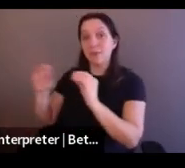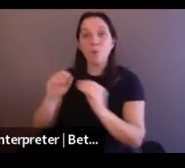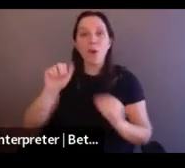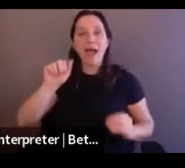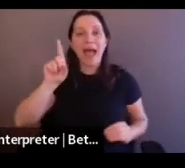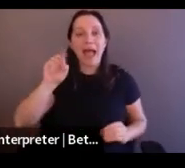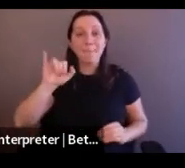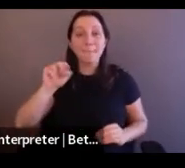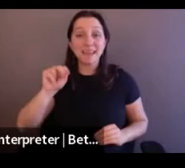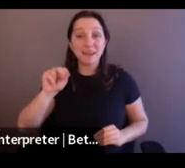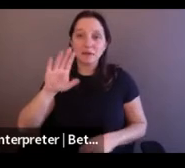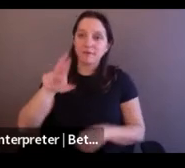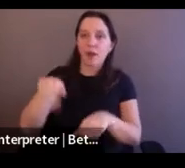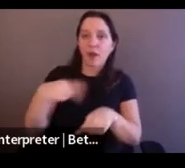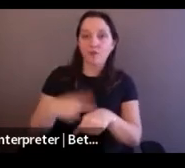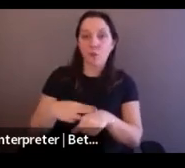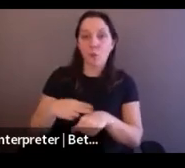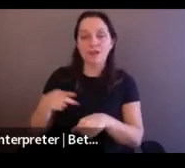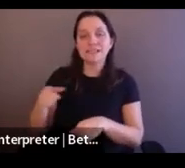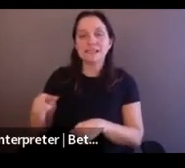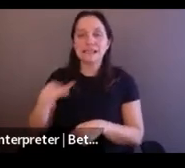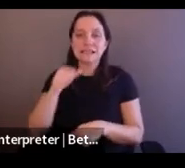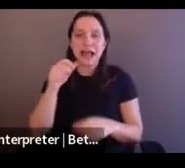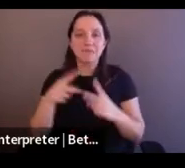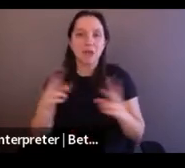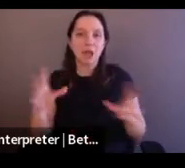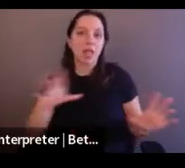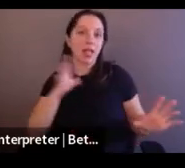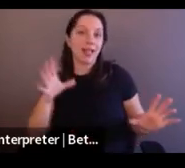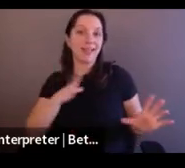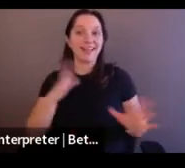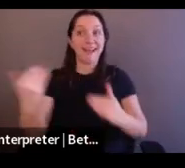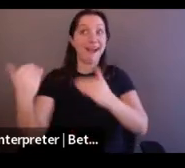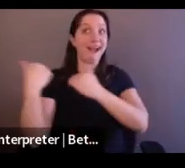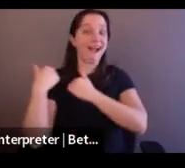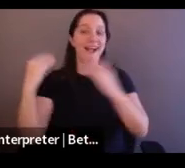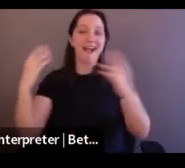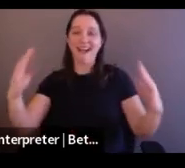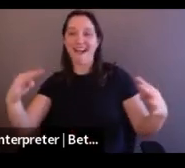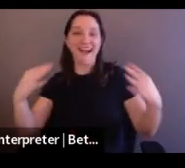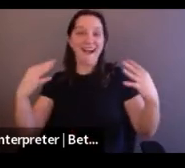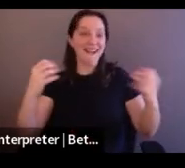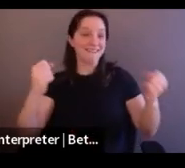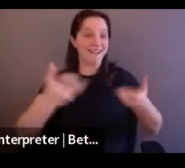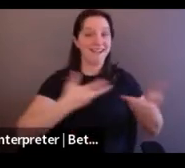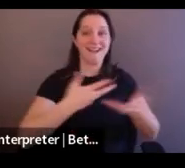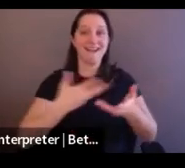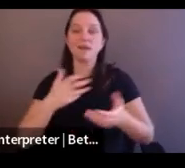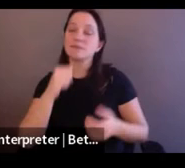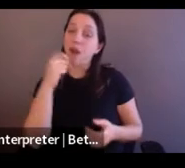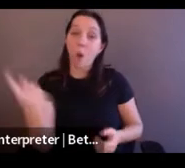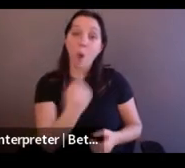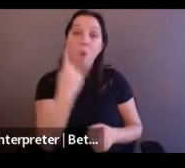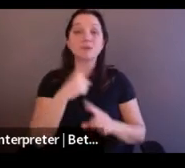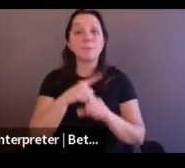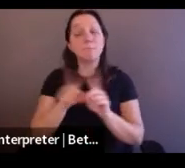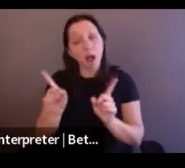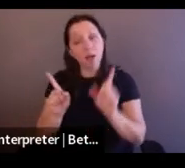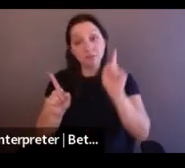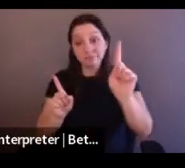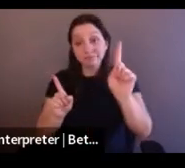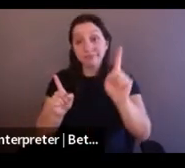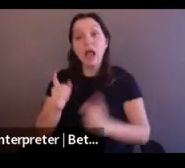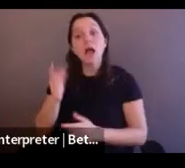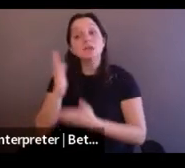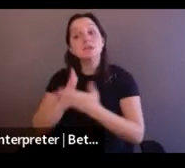glamorous volunteer roles, but if you really talk about sort of the impact and how it connects to direct impact, volunteers that are passionate about the work that